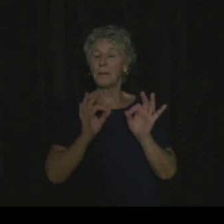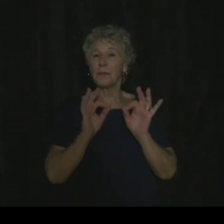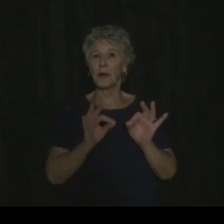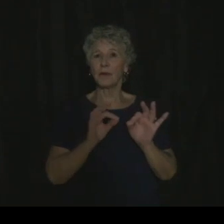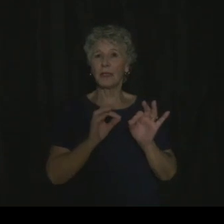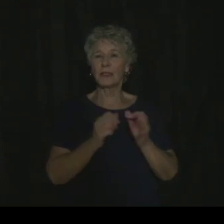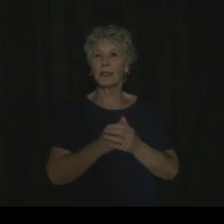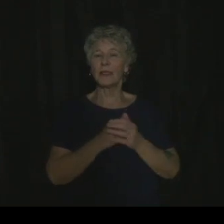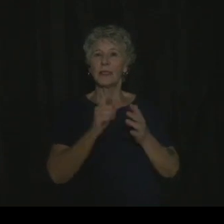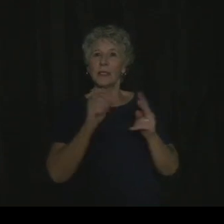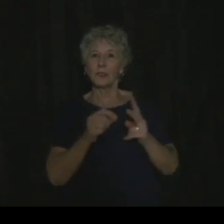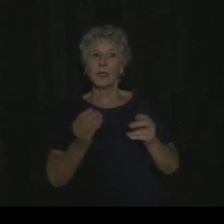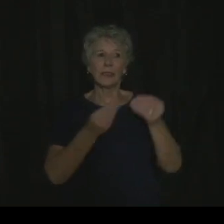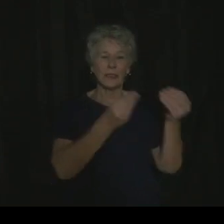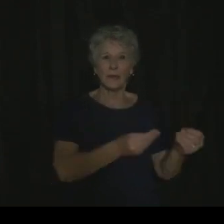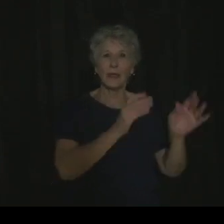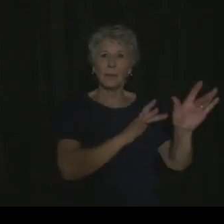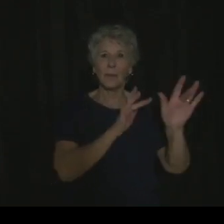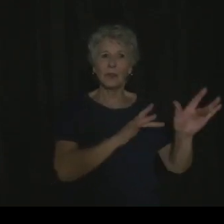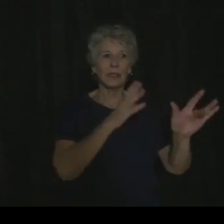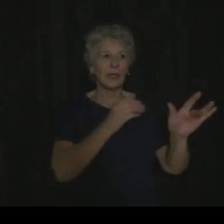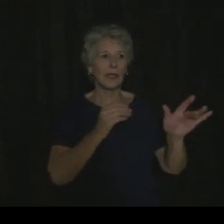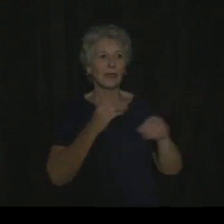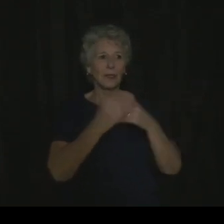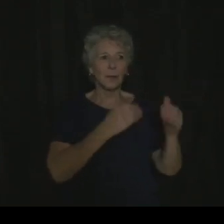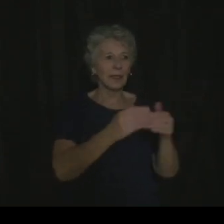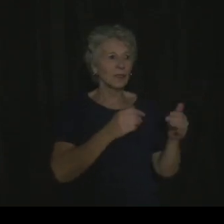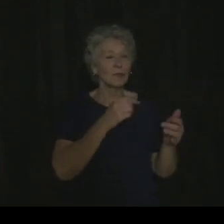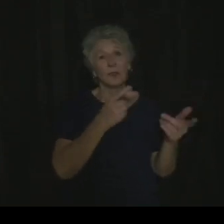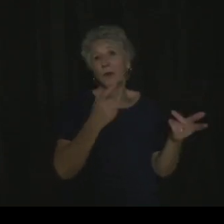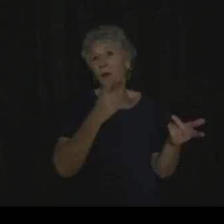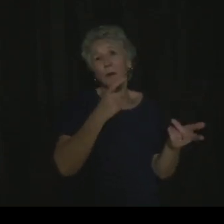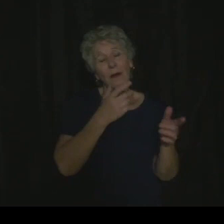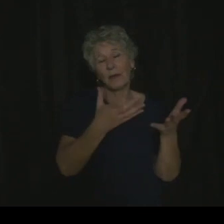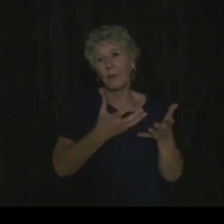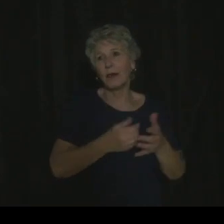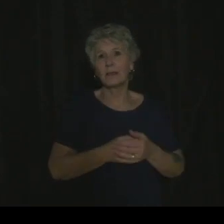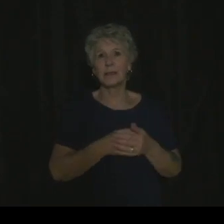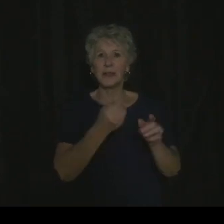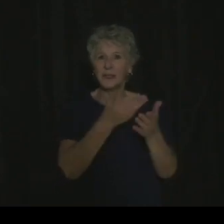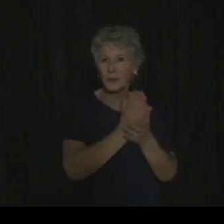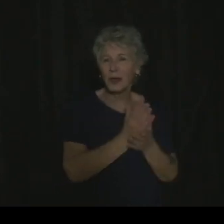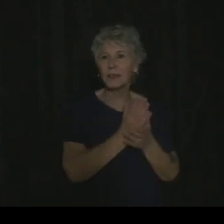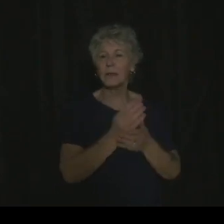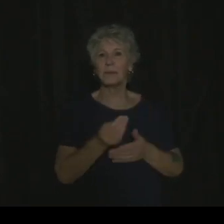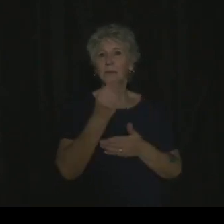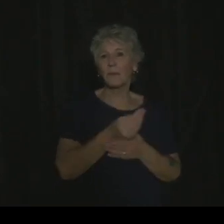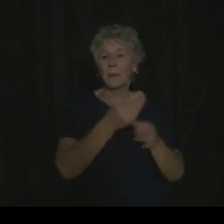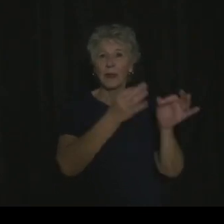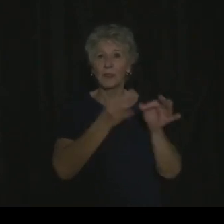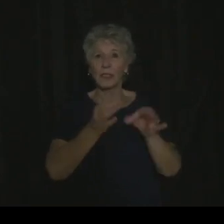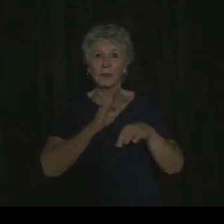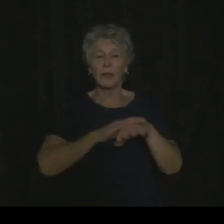and compassion to whoever he desires. It's his right to render judgment on 3,000